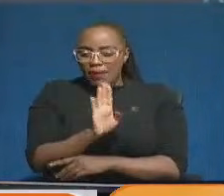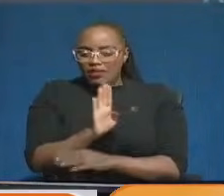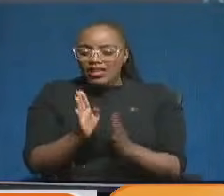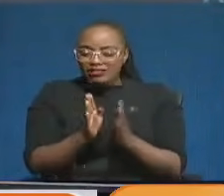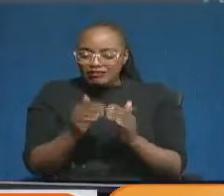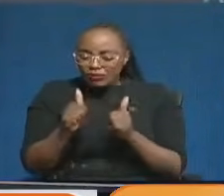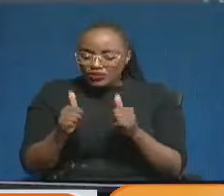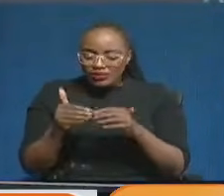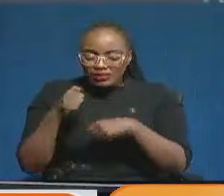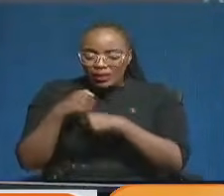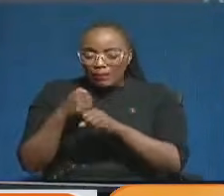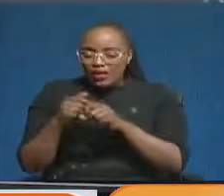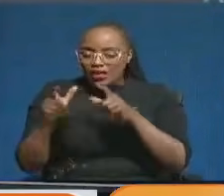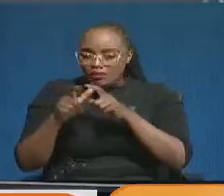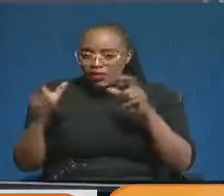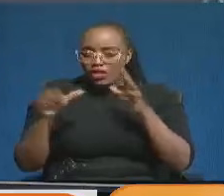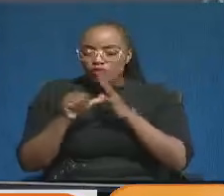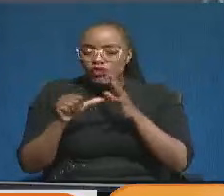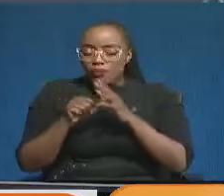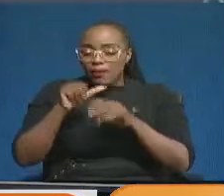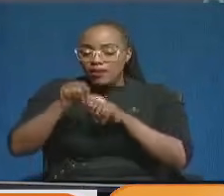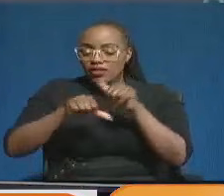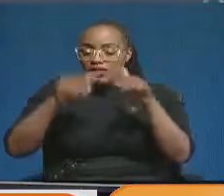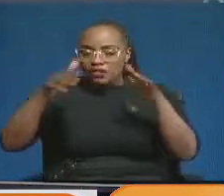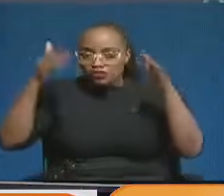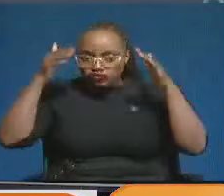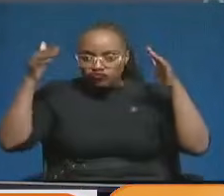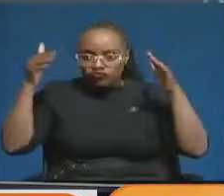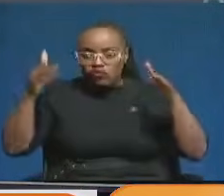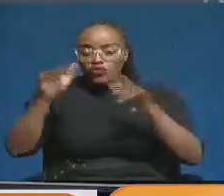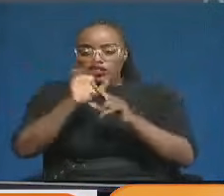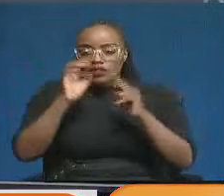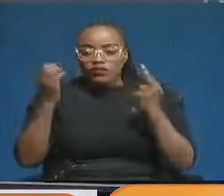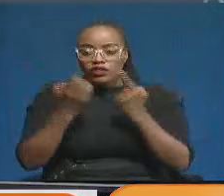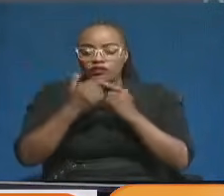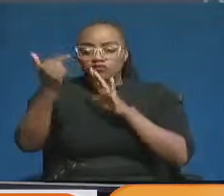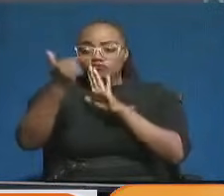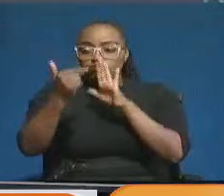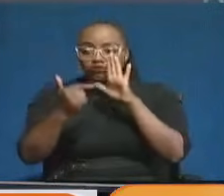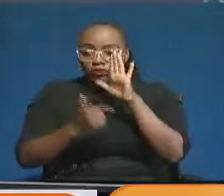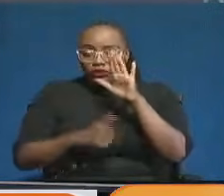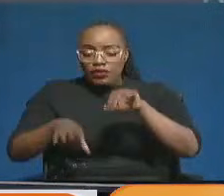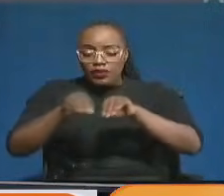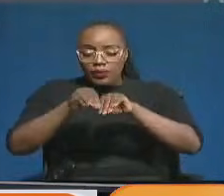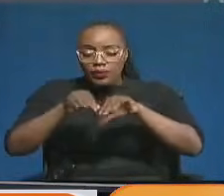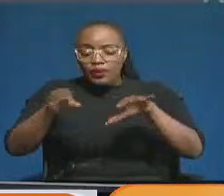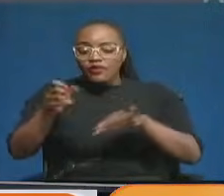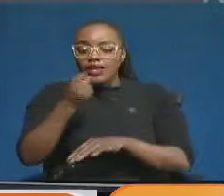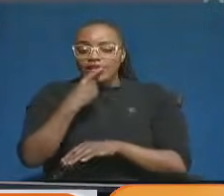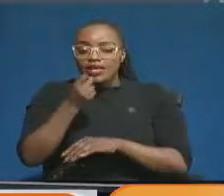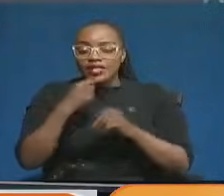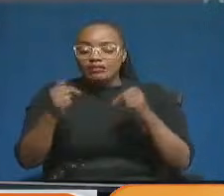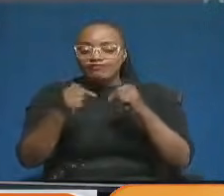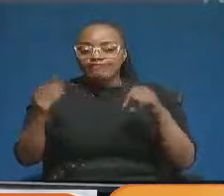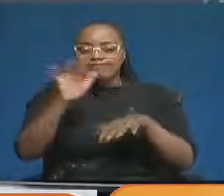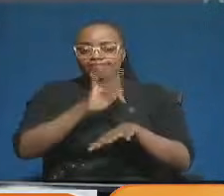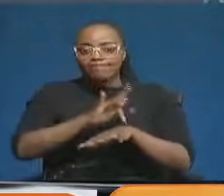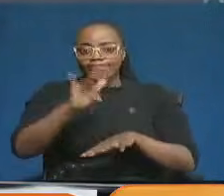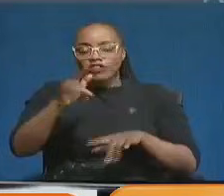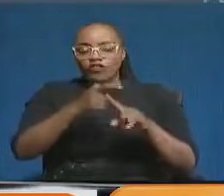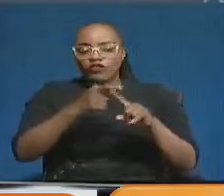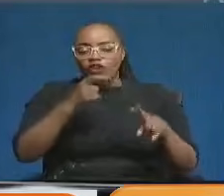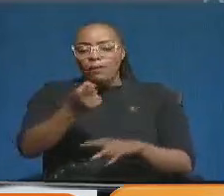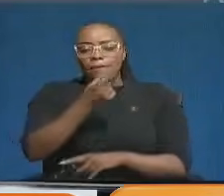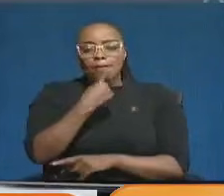driver of the crisis, scientists are now drawing attention to environmental factors behind the spread of drug-resistant infections. From